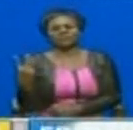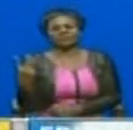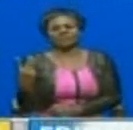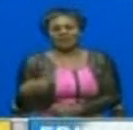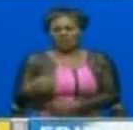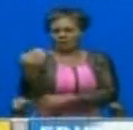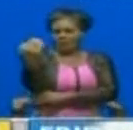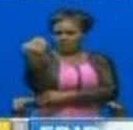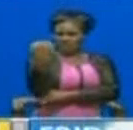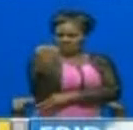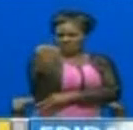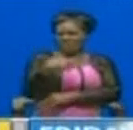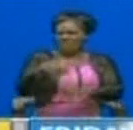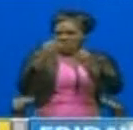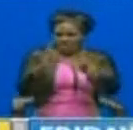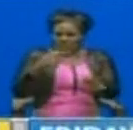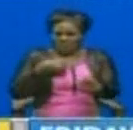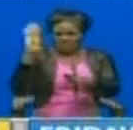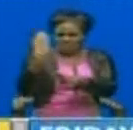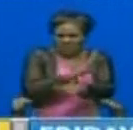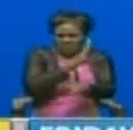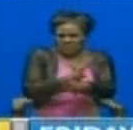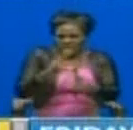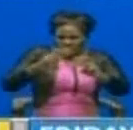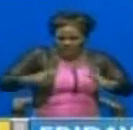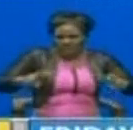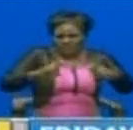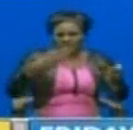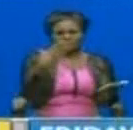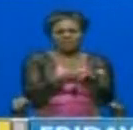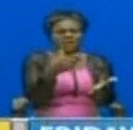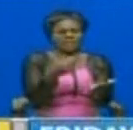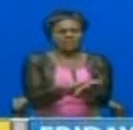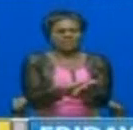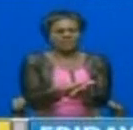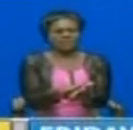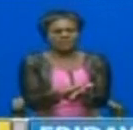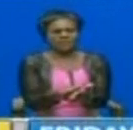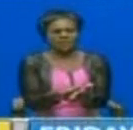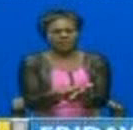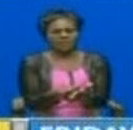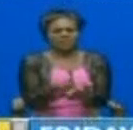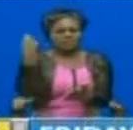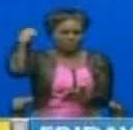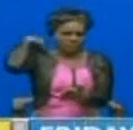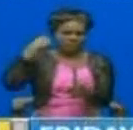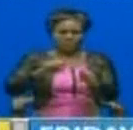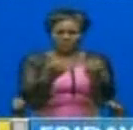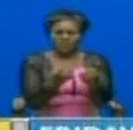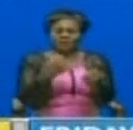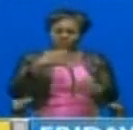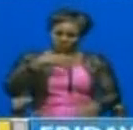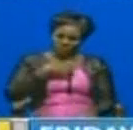I ask myself, if I'm busy chasing money, maybe I'm busy destroying my spine. So I say, let me